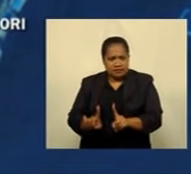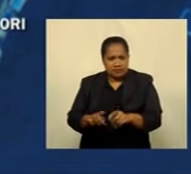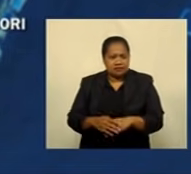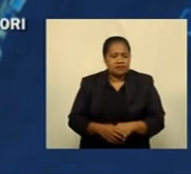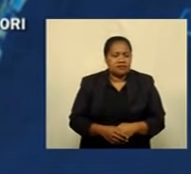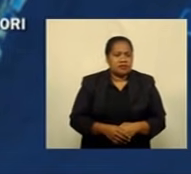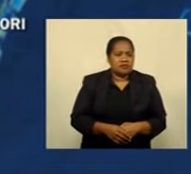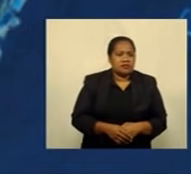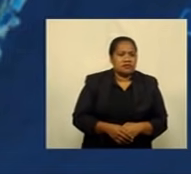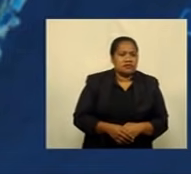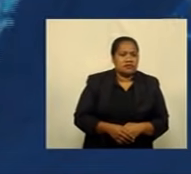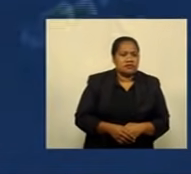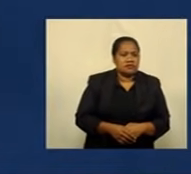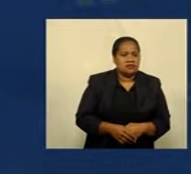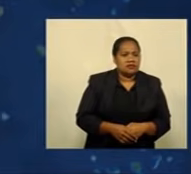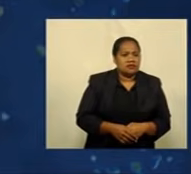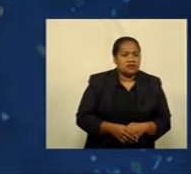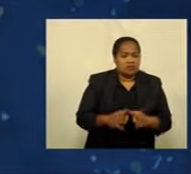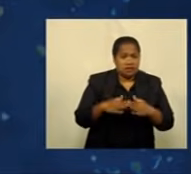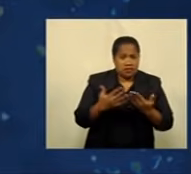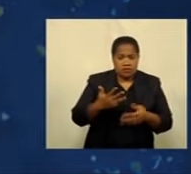19th July. Fiji has recorded